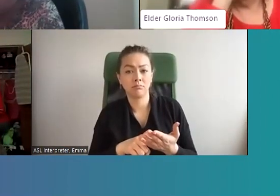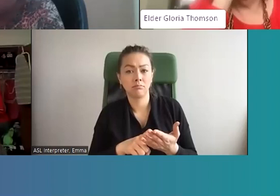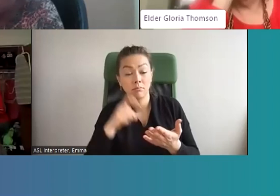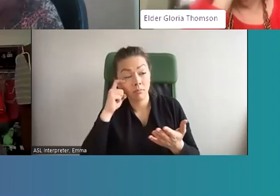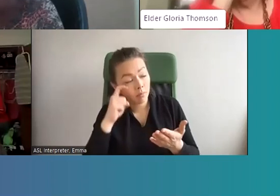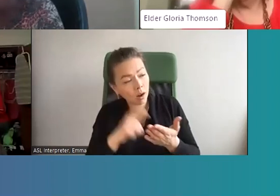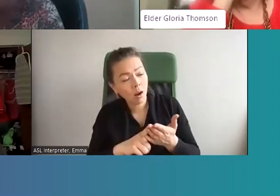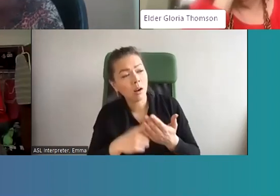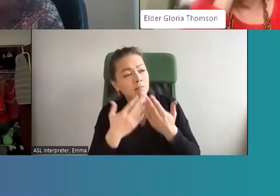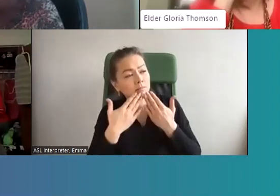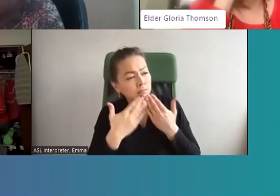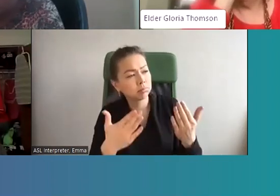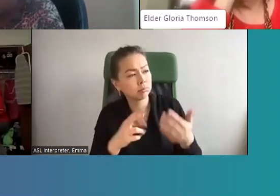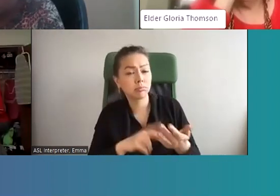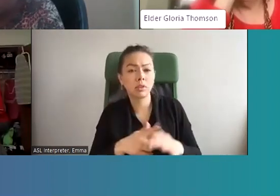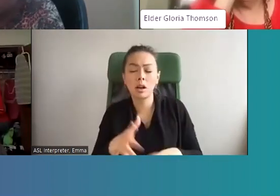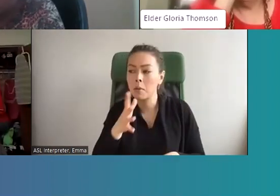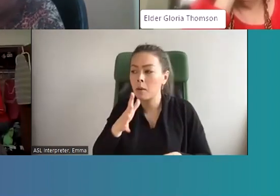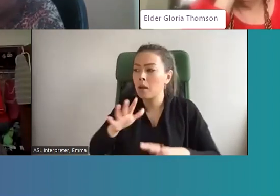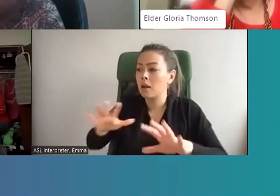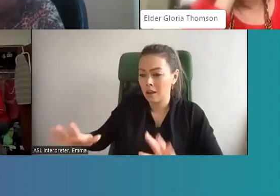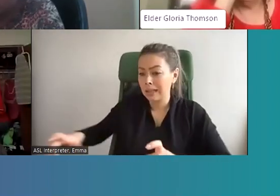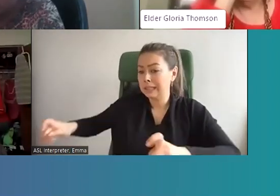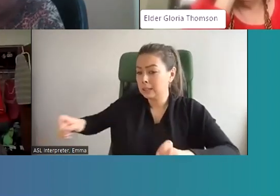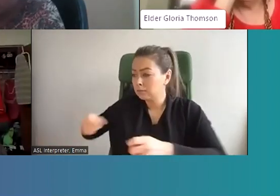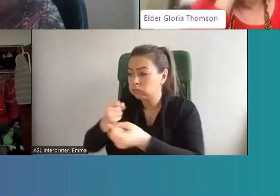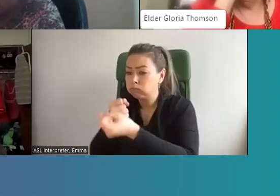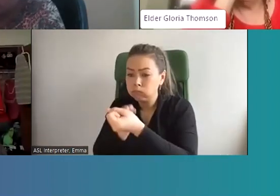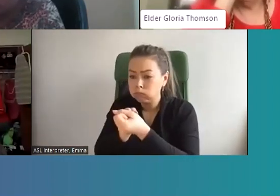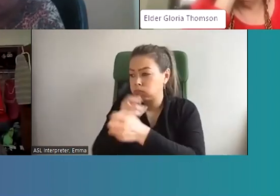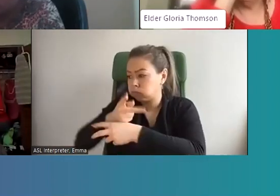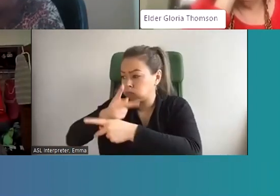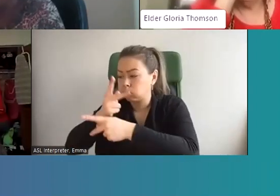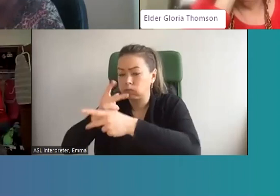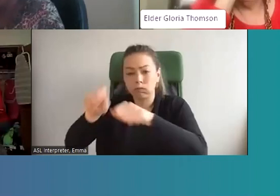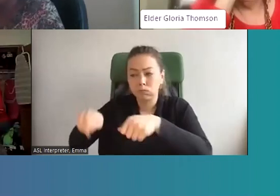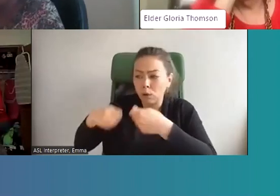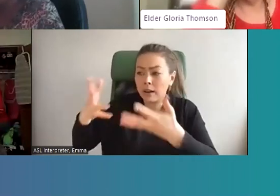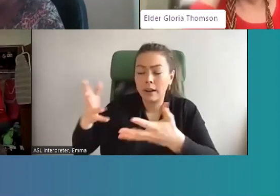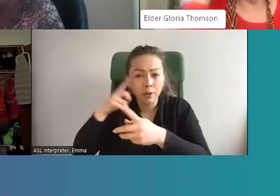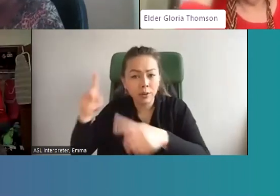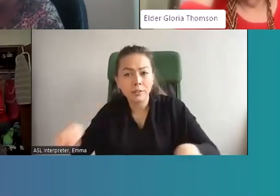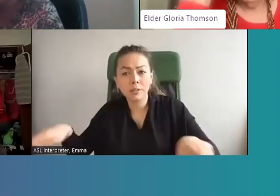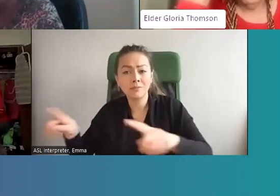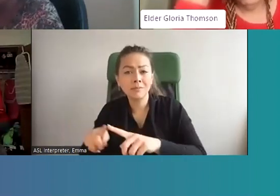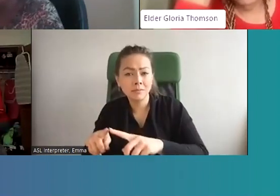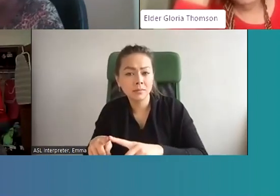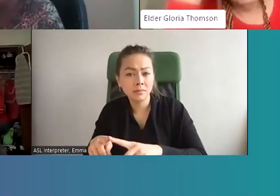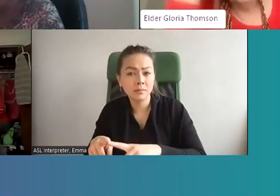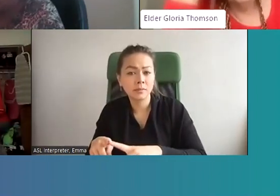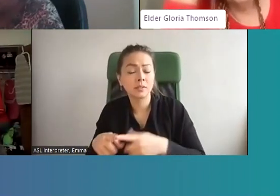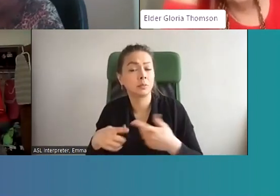know, she wants to work harder to supply those things for the people. And I think that's, you